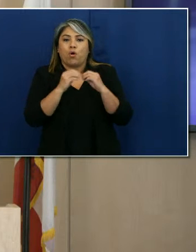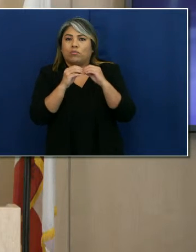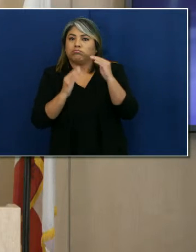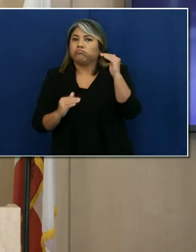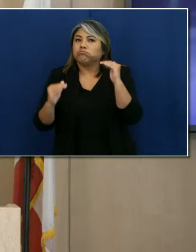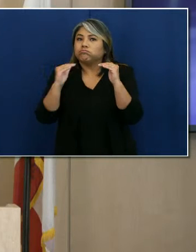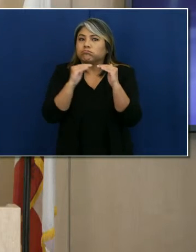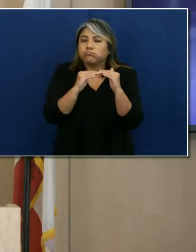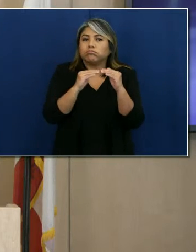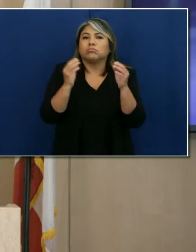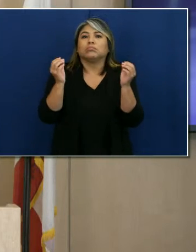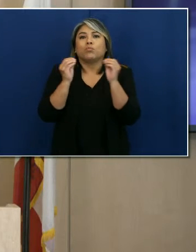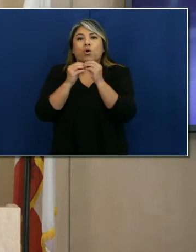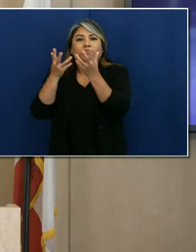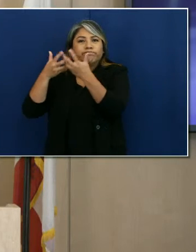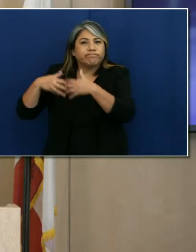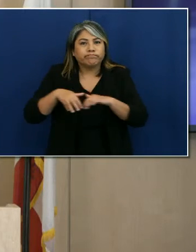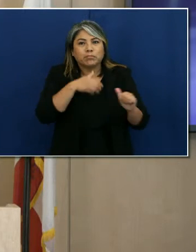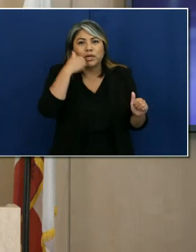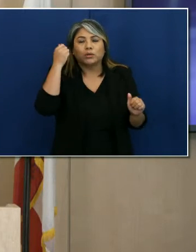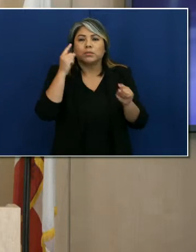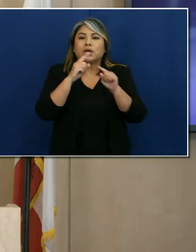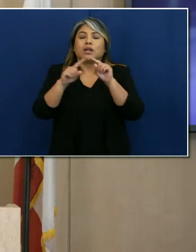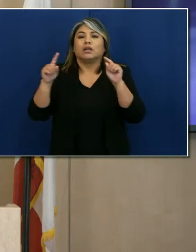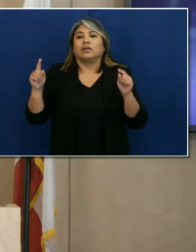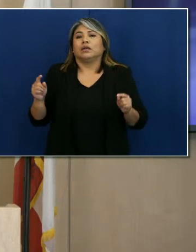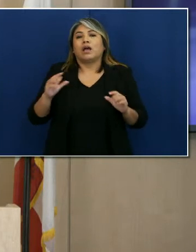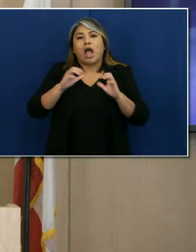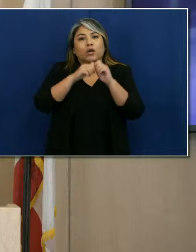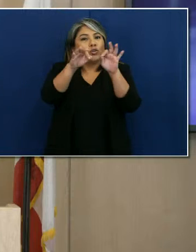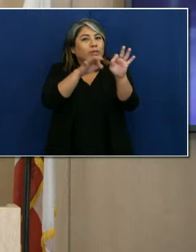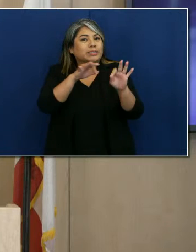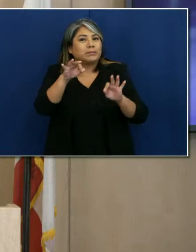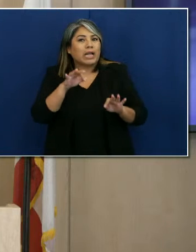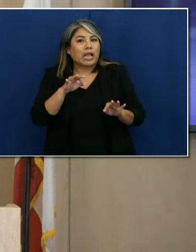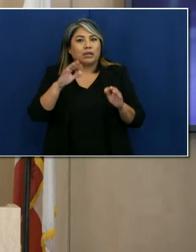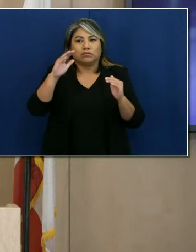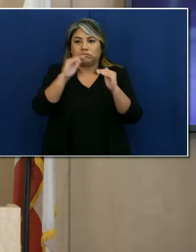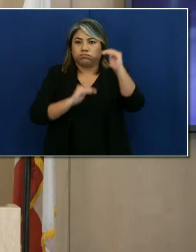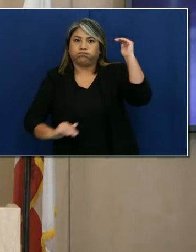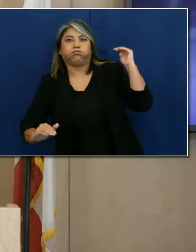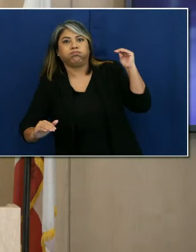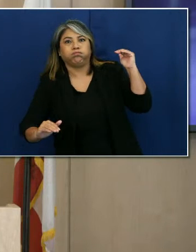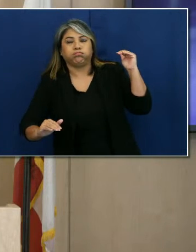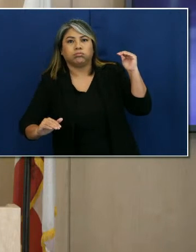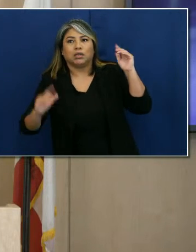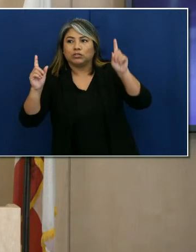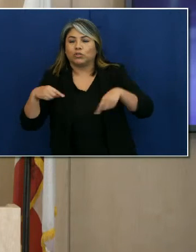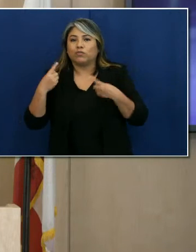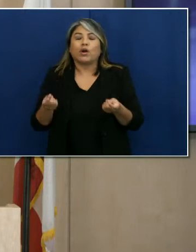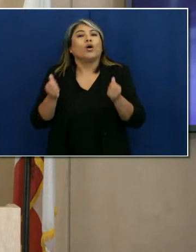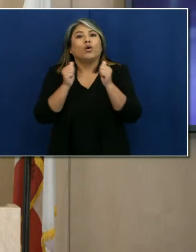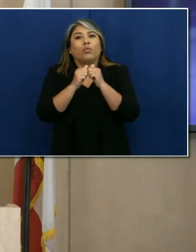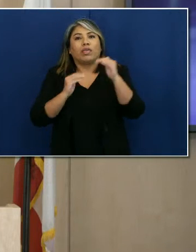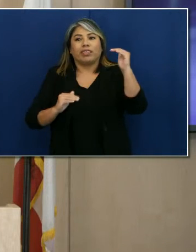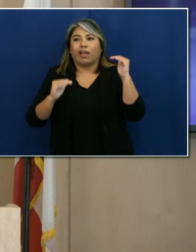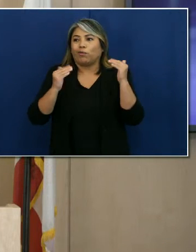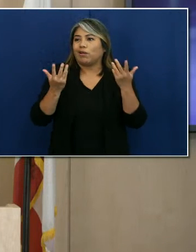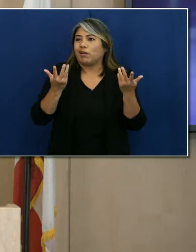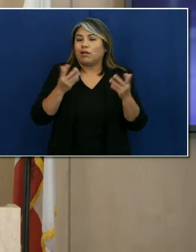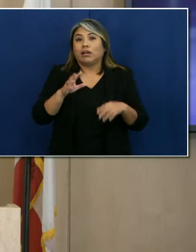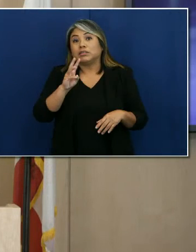score a little bit better. But how would you explain the disparity that we have so far with our equity score being